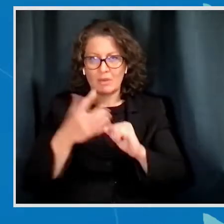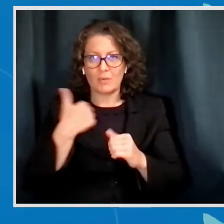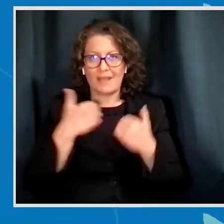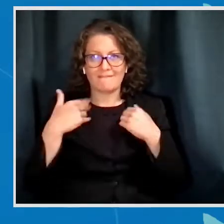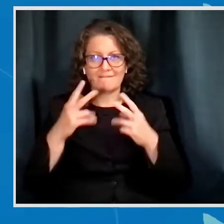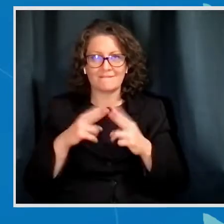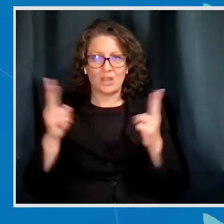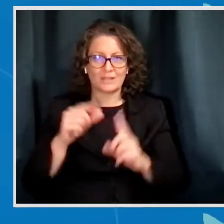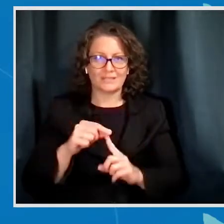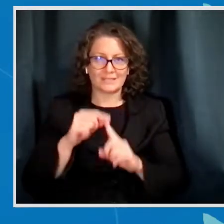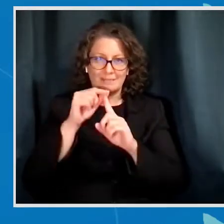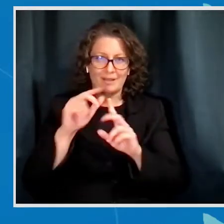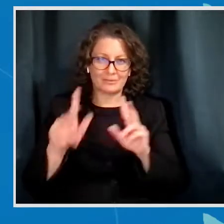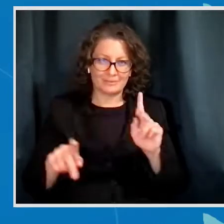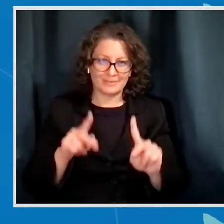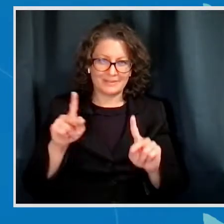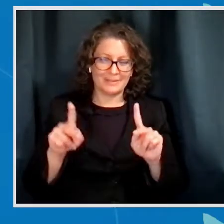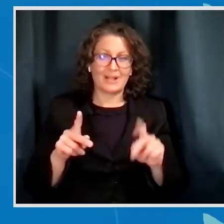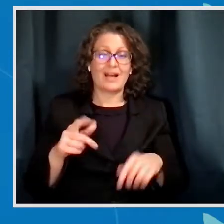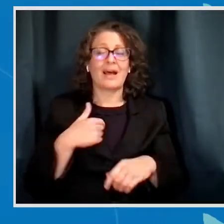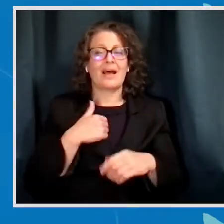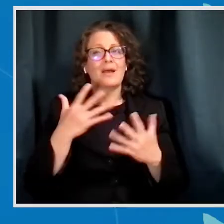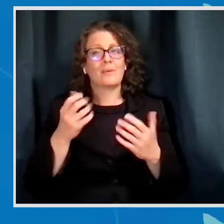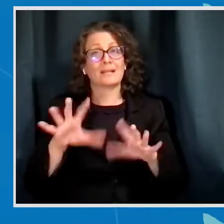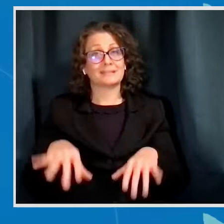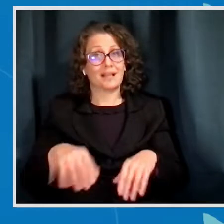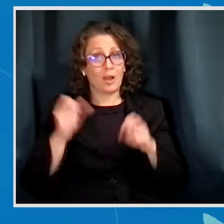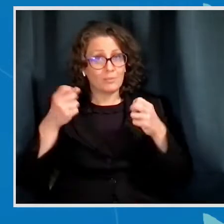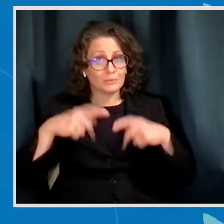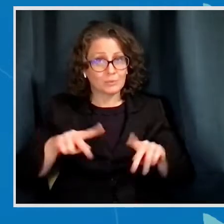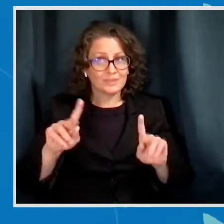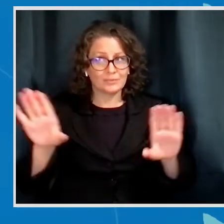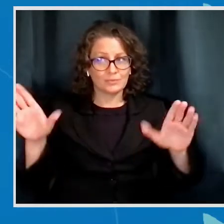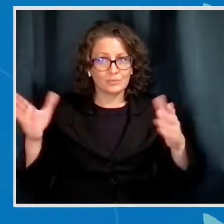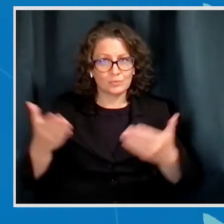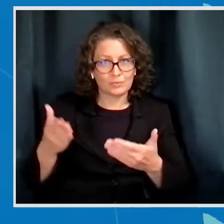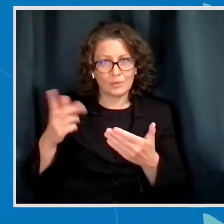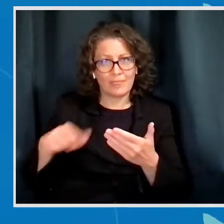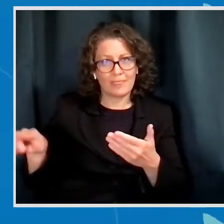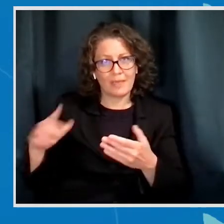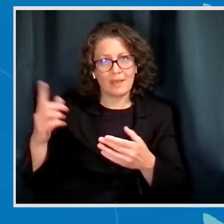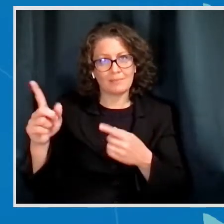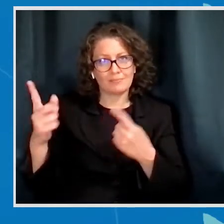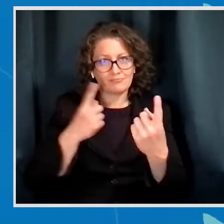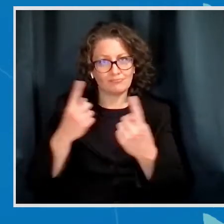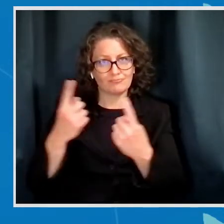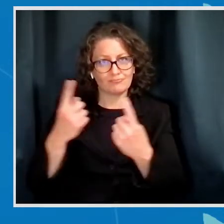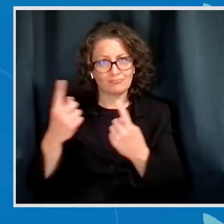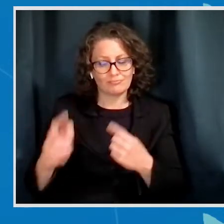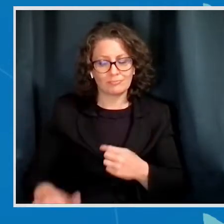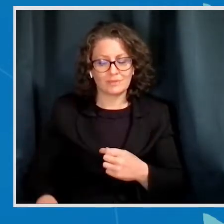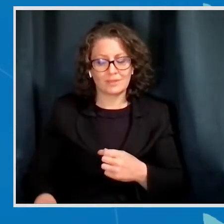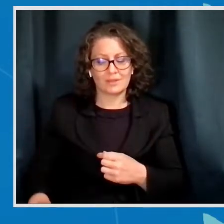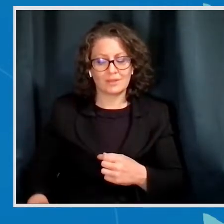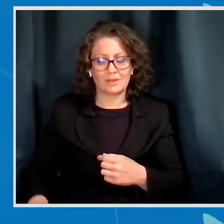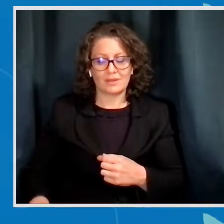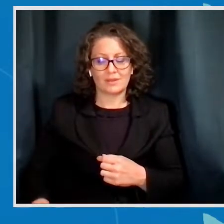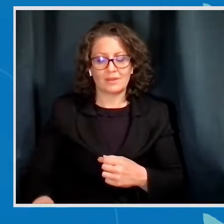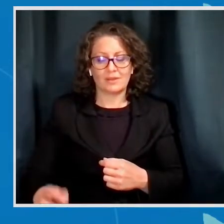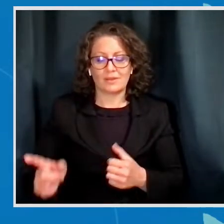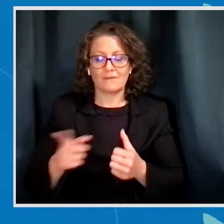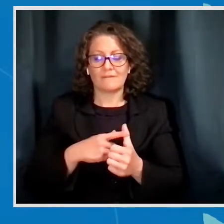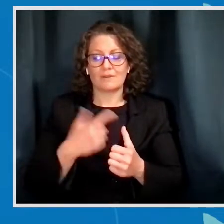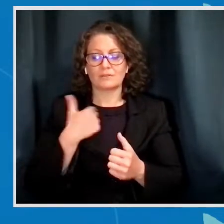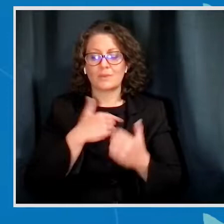people, and I'd like to take this opportunity to introduce them as they come in. But first of all, we've got our special